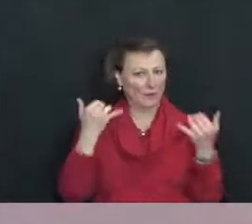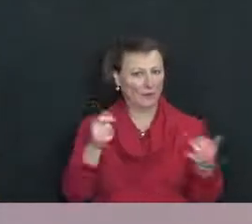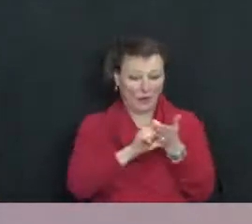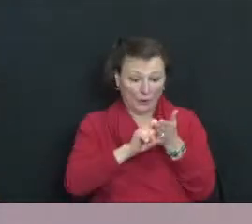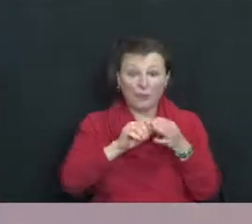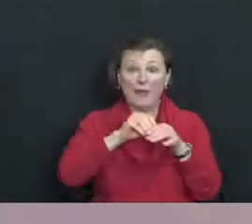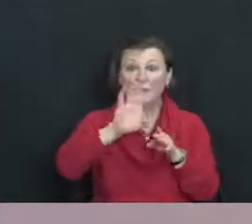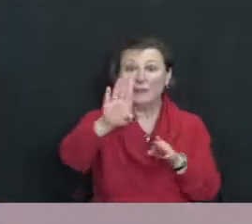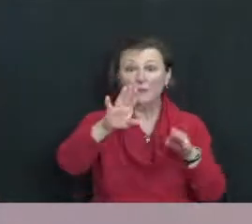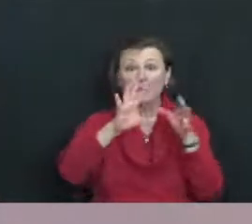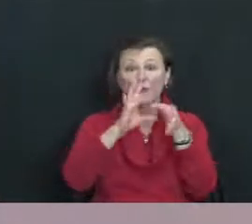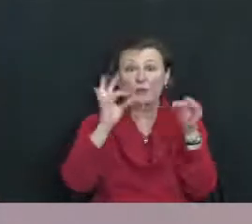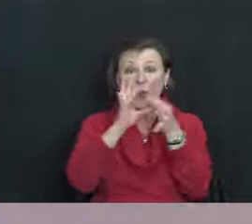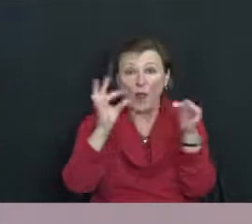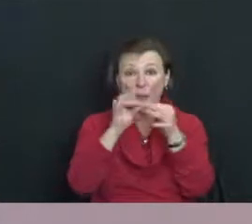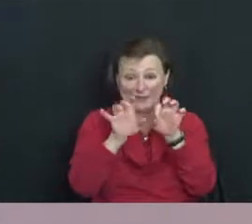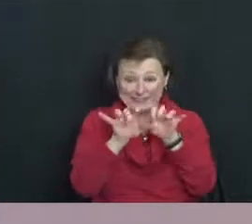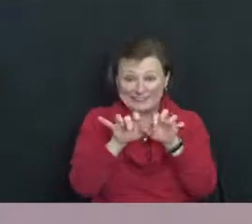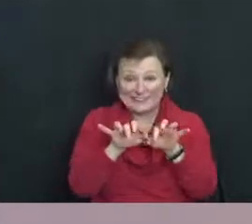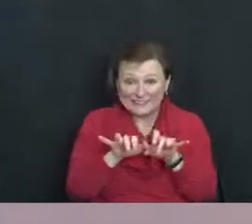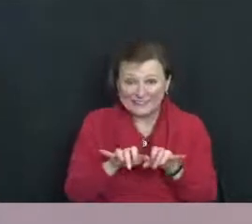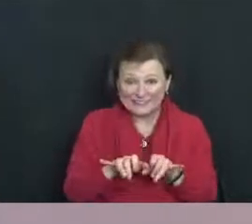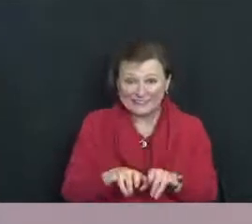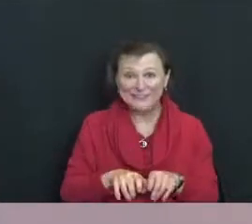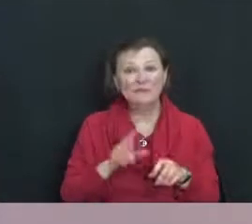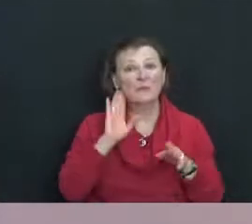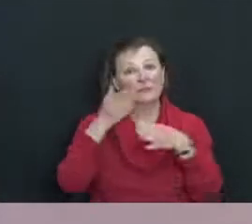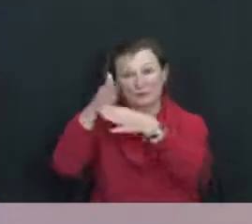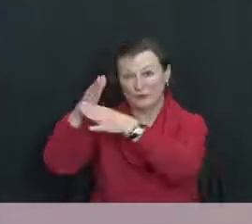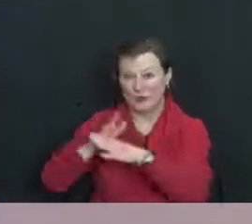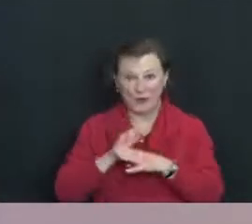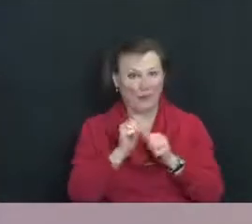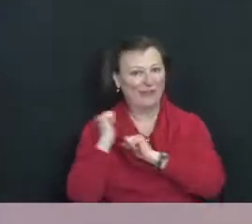comments, and we will share them with everyone.